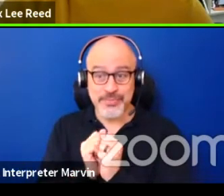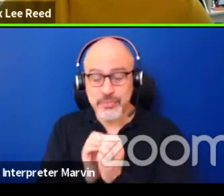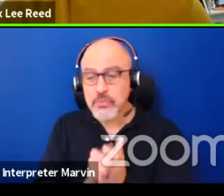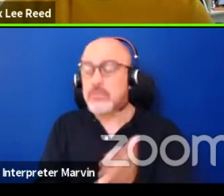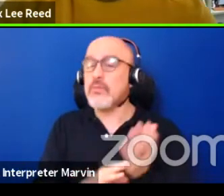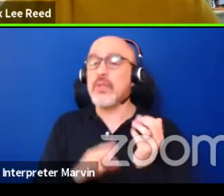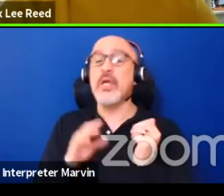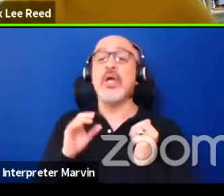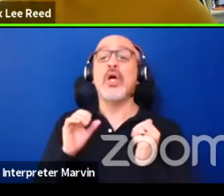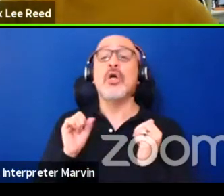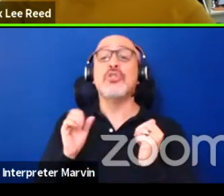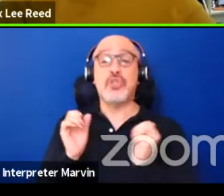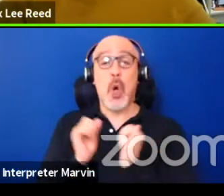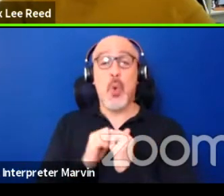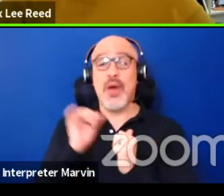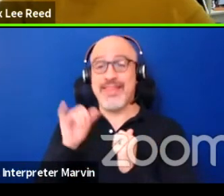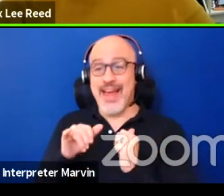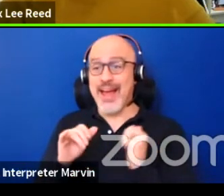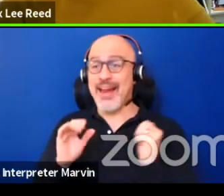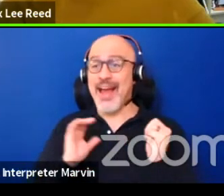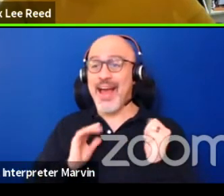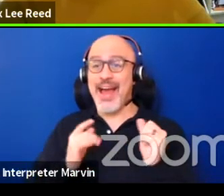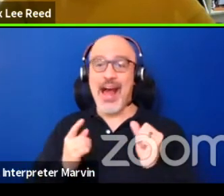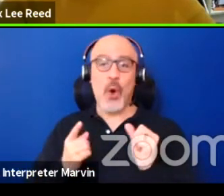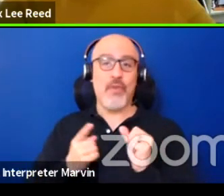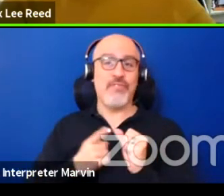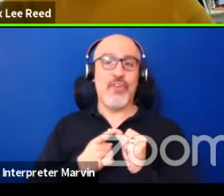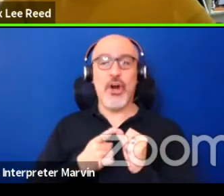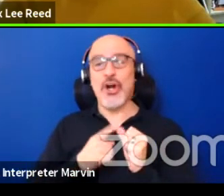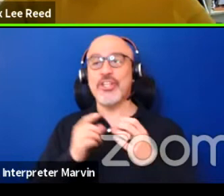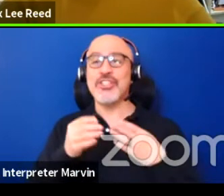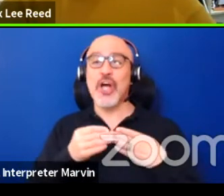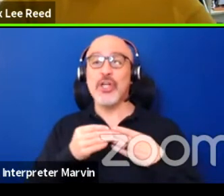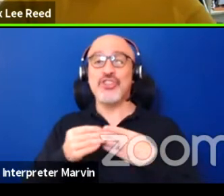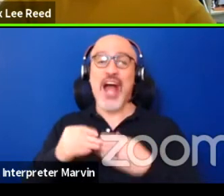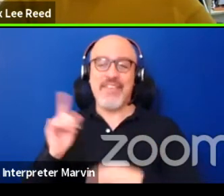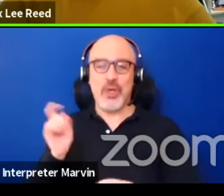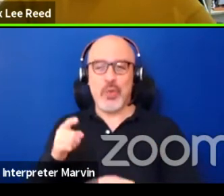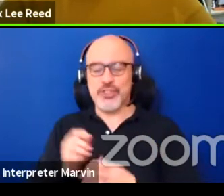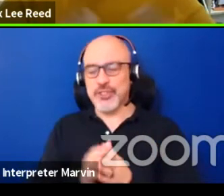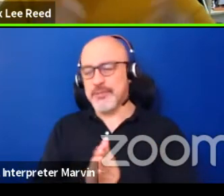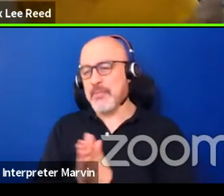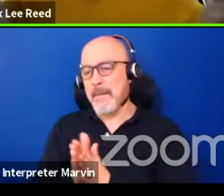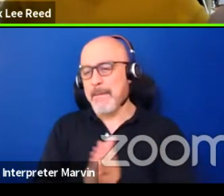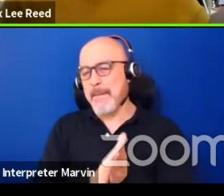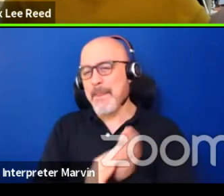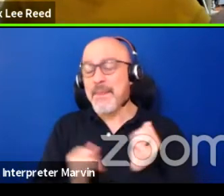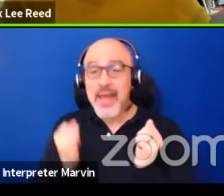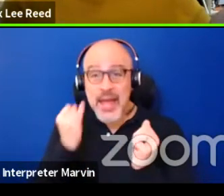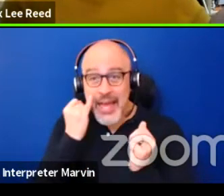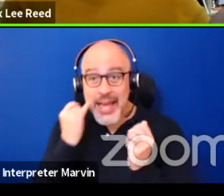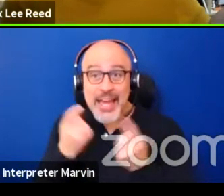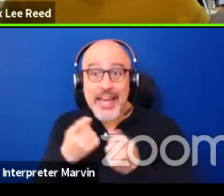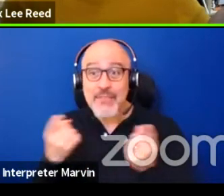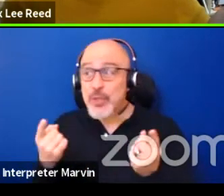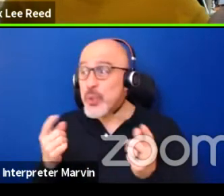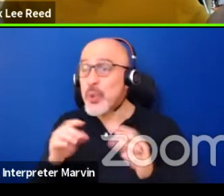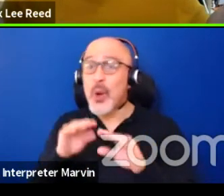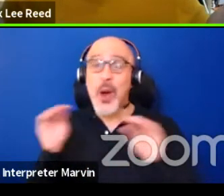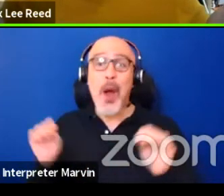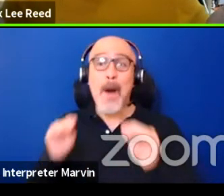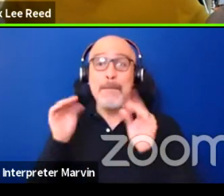So that being said, our first kind of driving question, if you could wave a magic